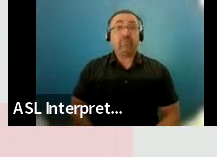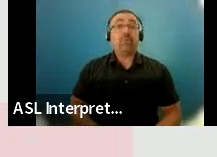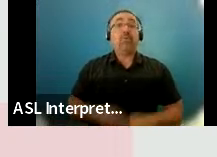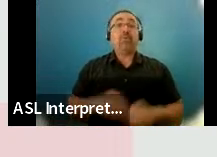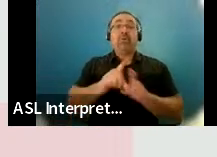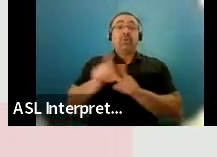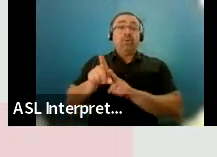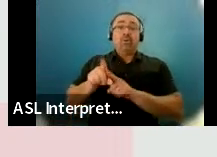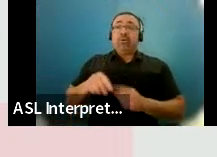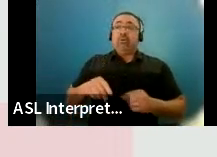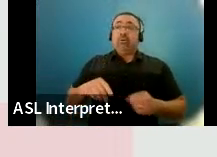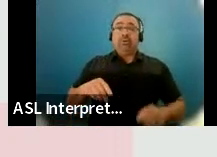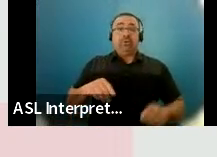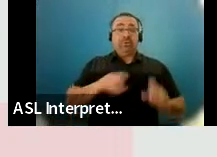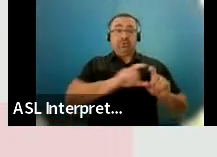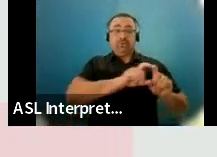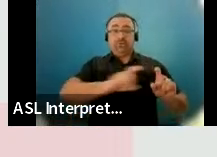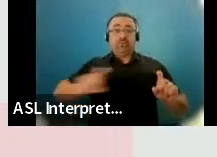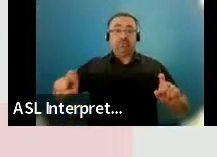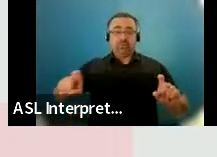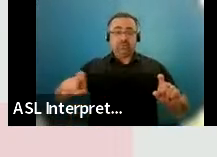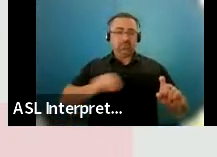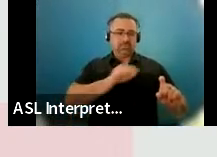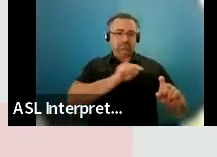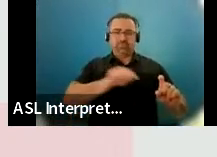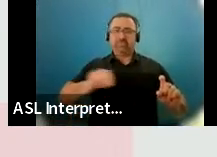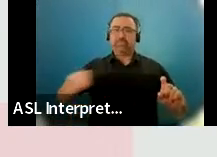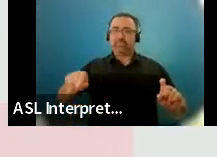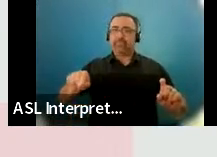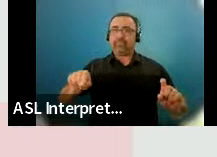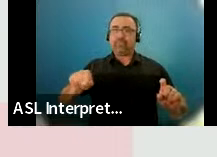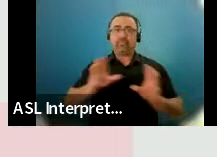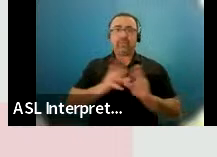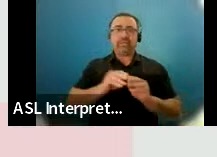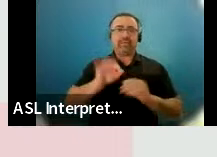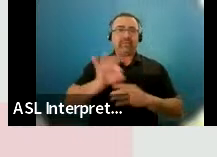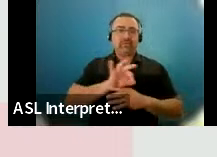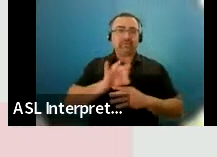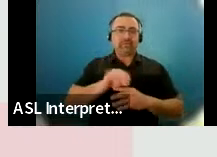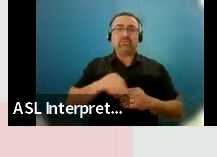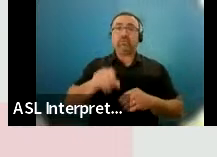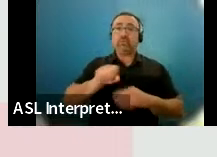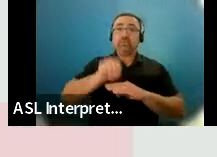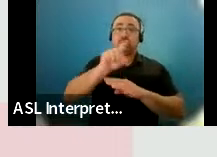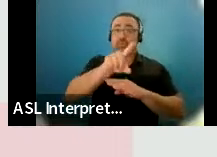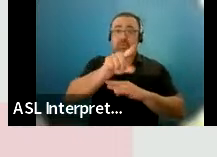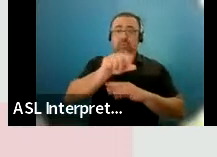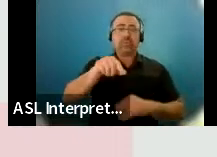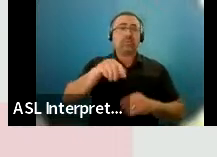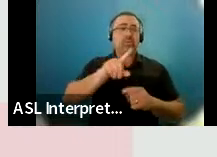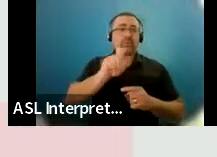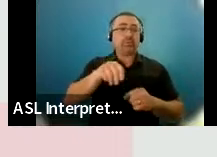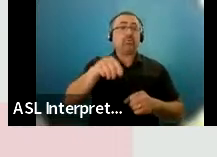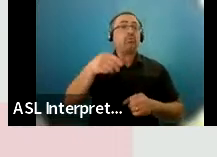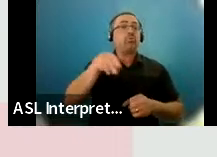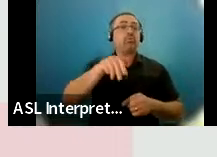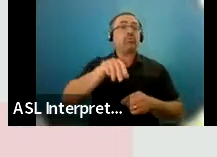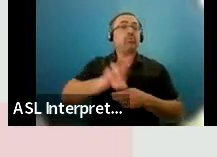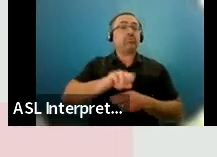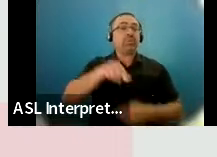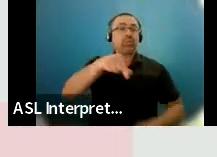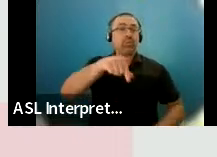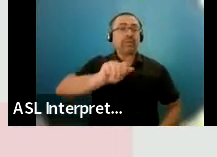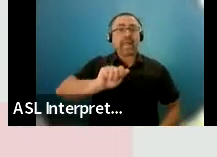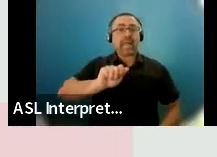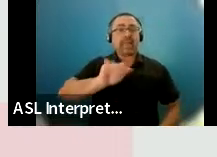Also in that toolbar for the meeting functions, you can send questions using the Q&A button. You can raise